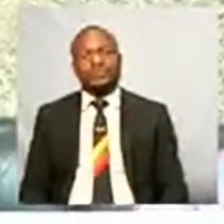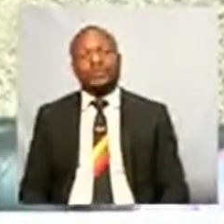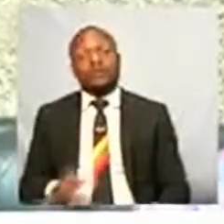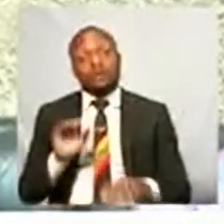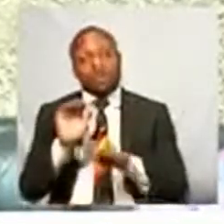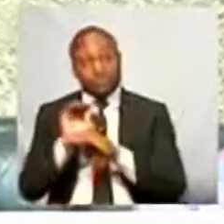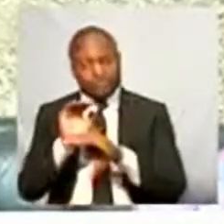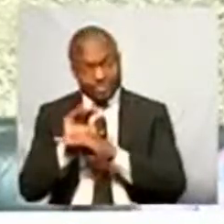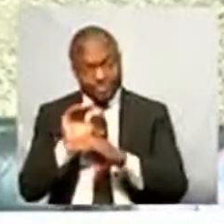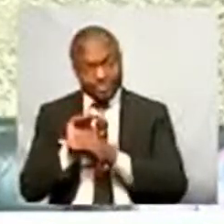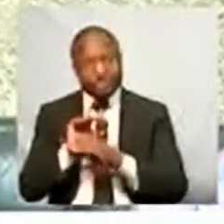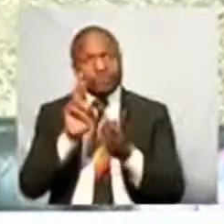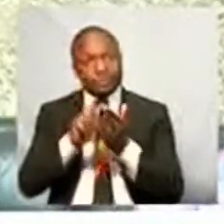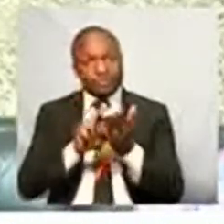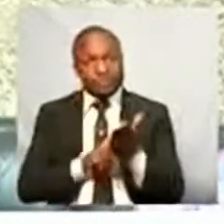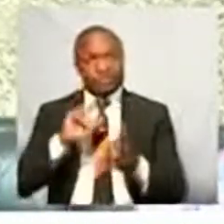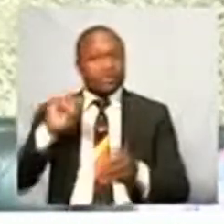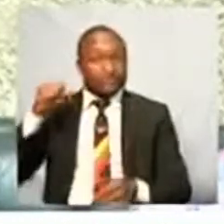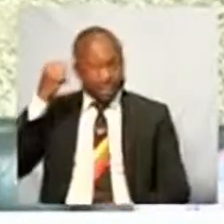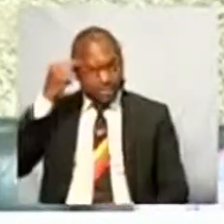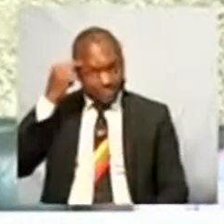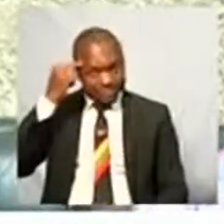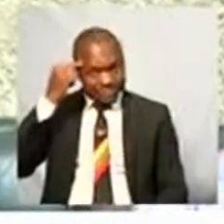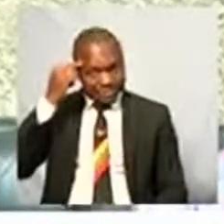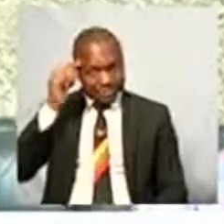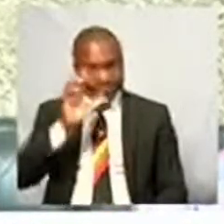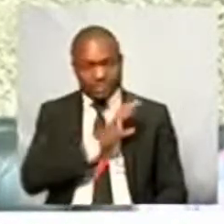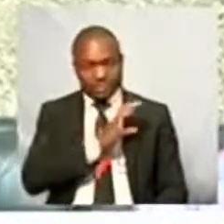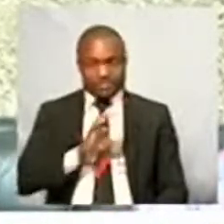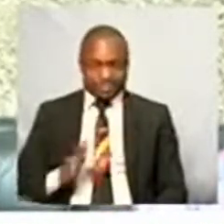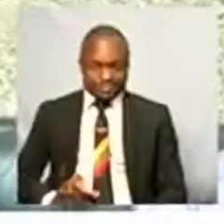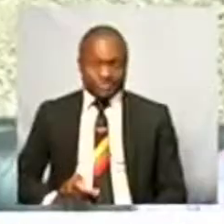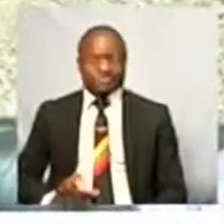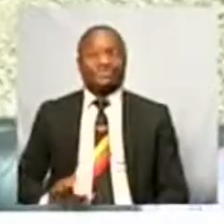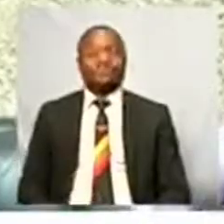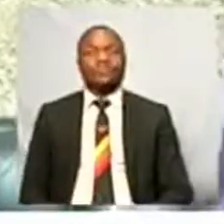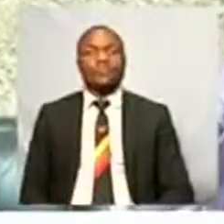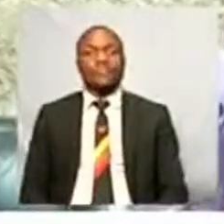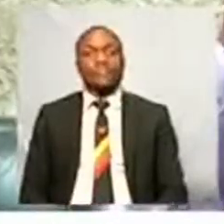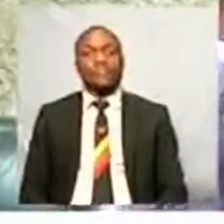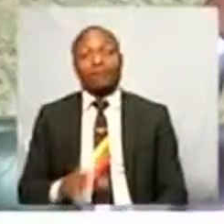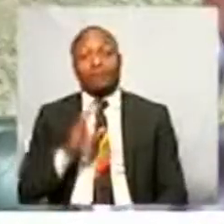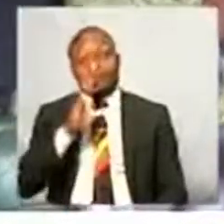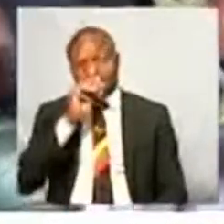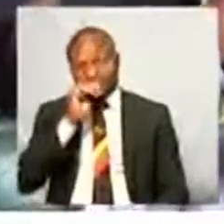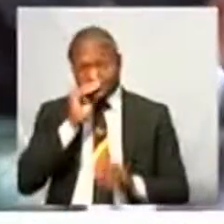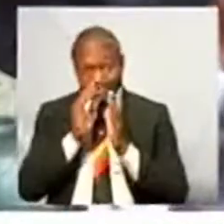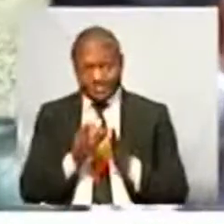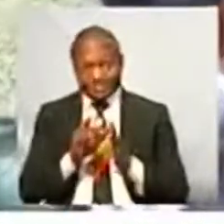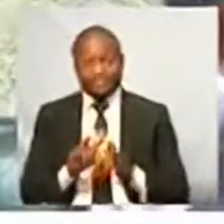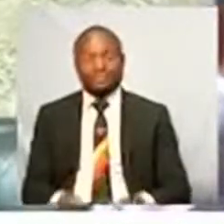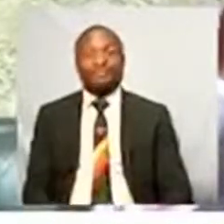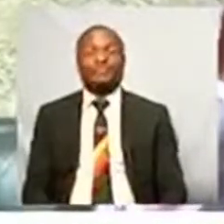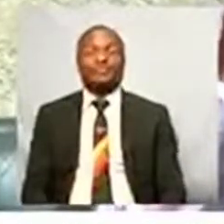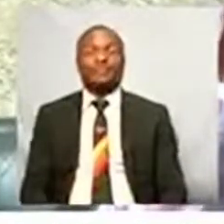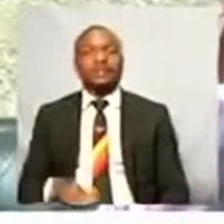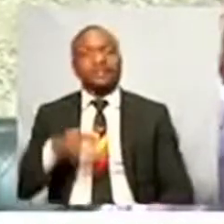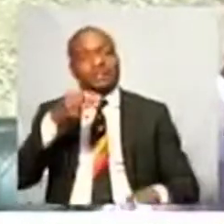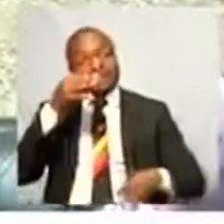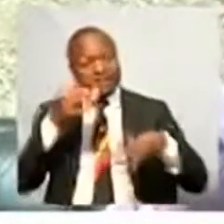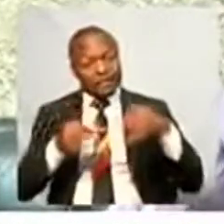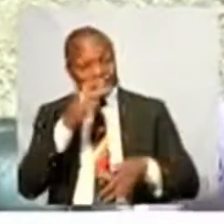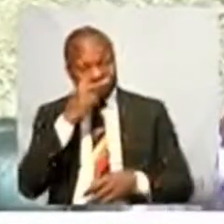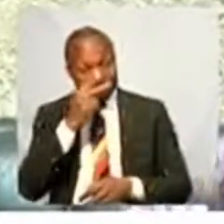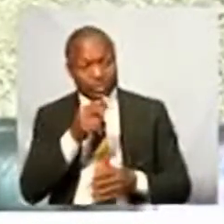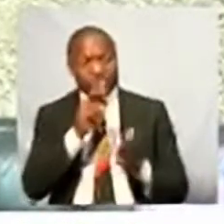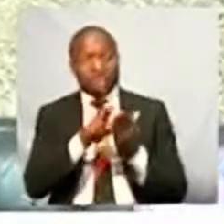some comments on the report on parastatal bodies. Madam Speaker, if you look at